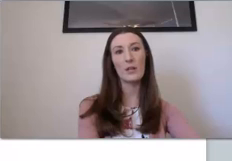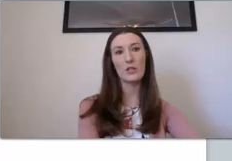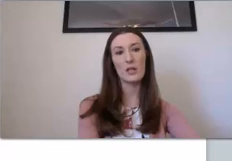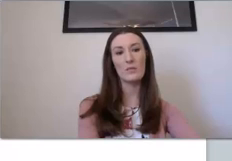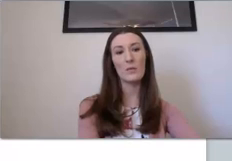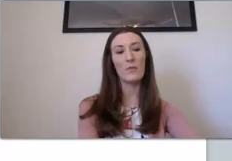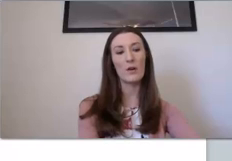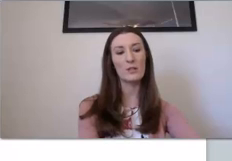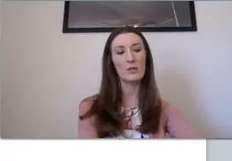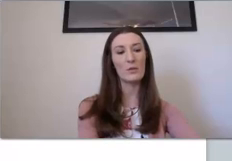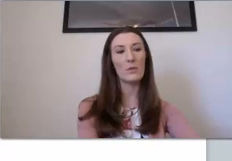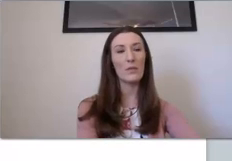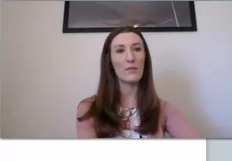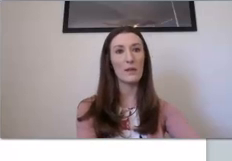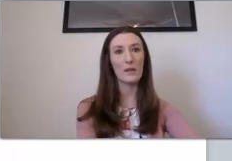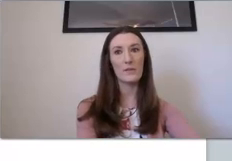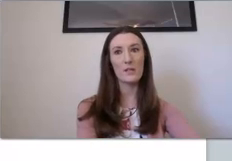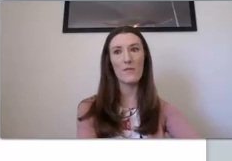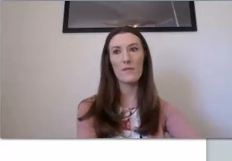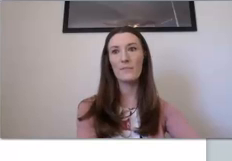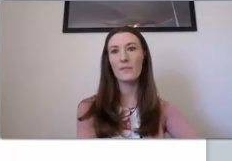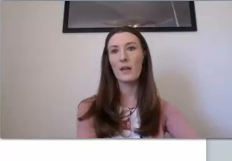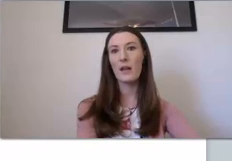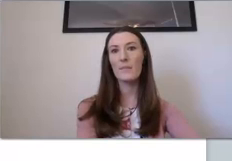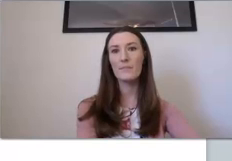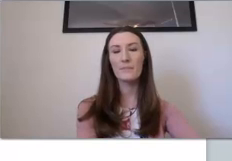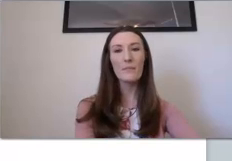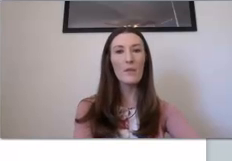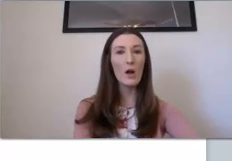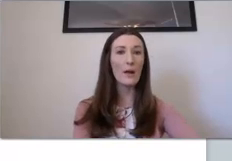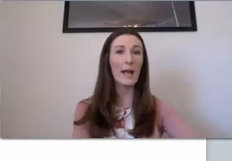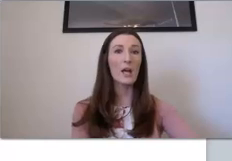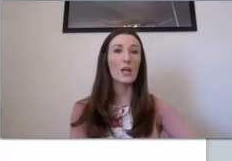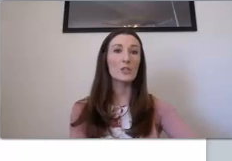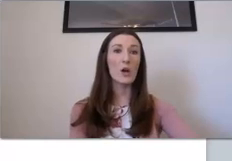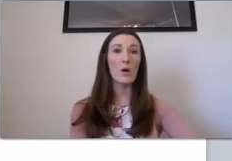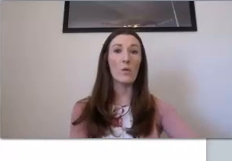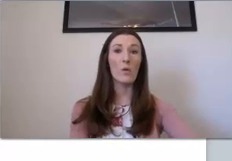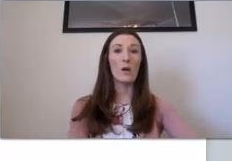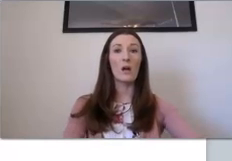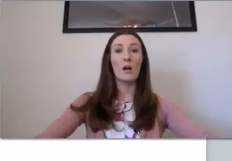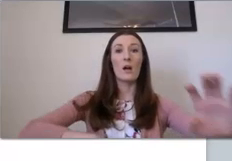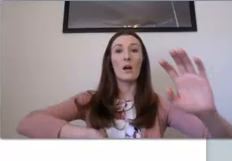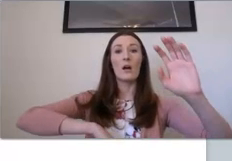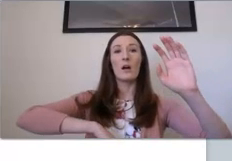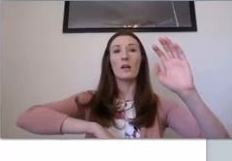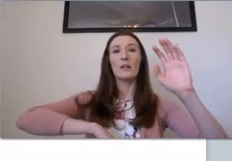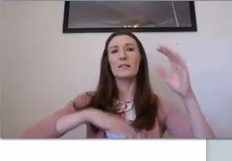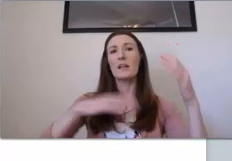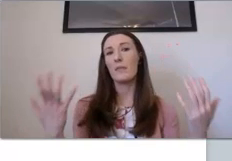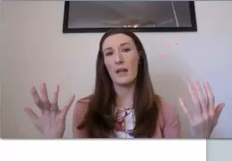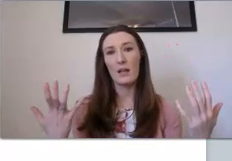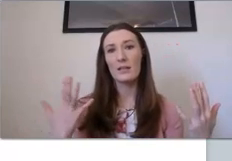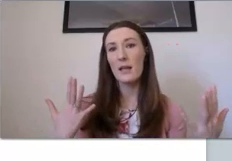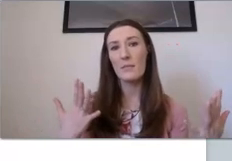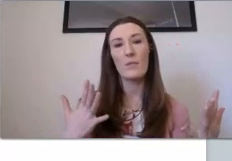we finish this, we move on to the fun life stuff. Okay, so